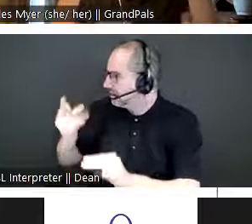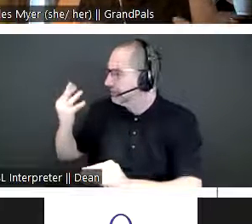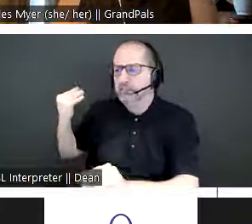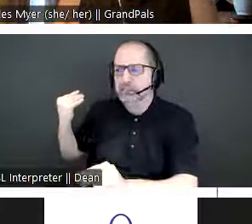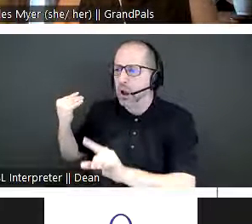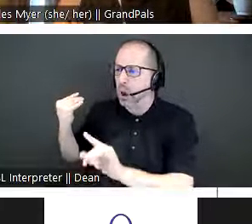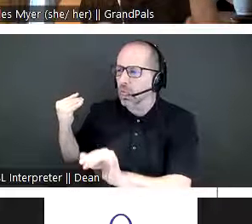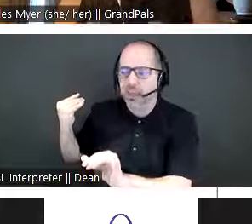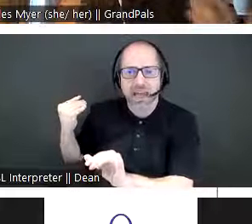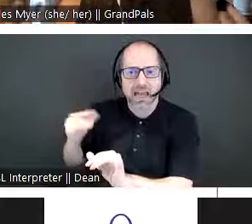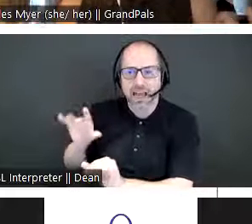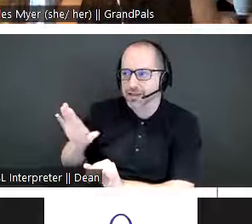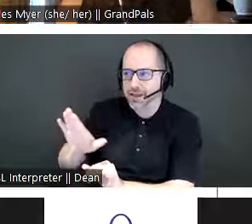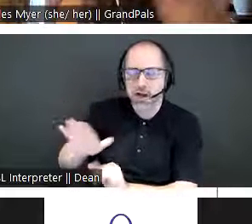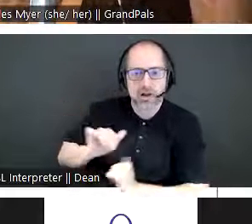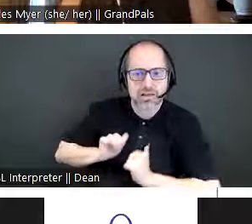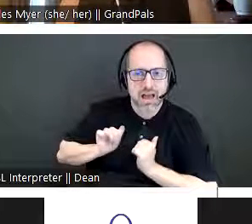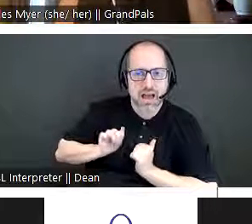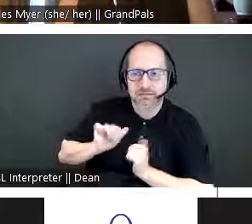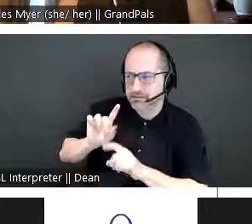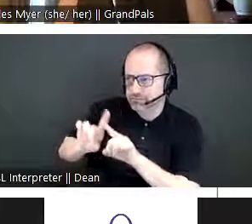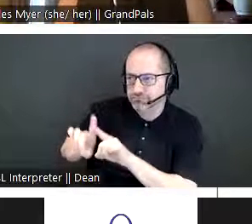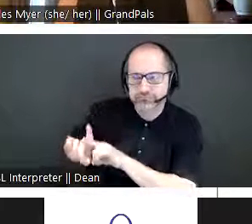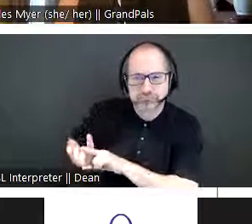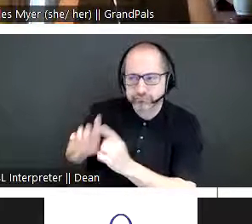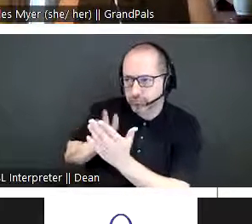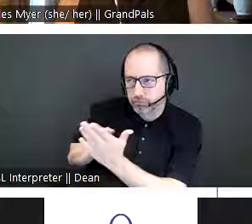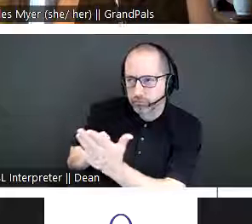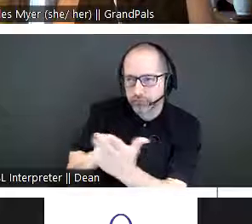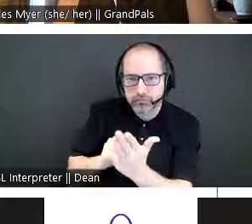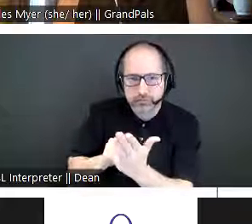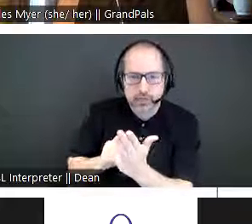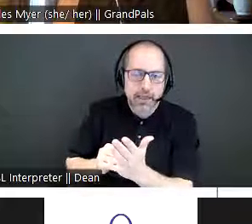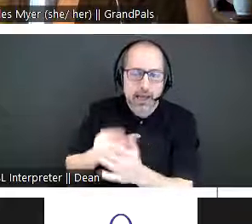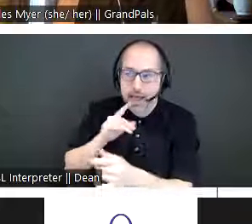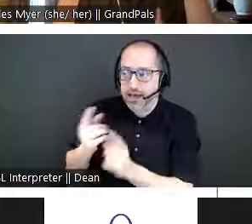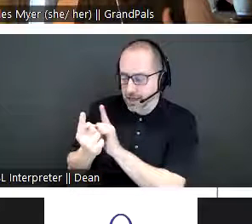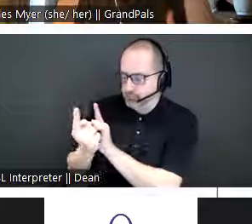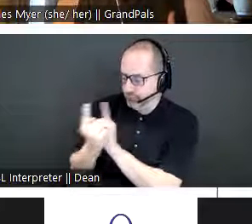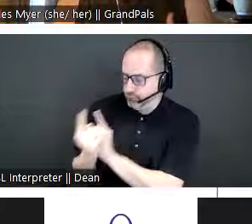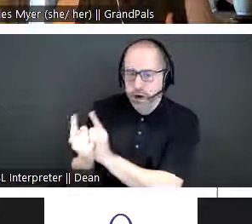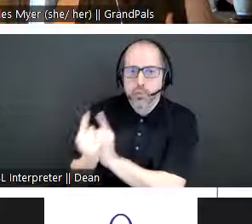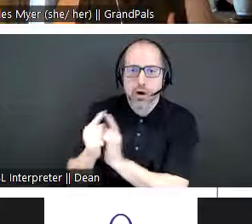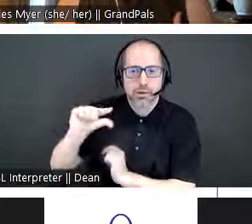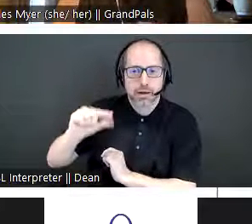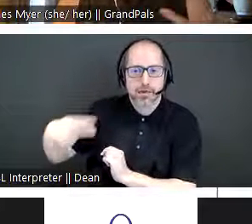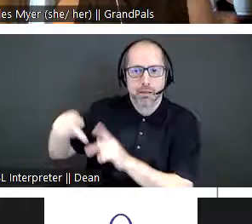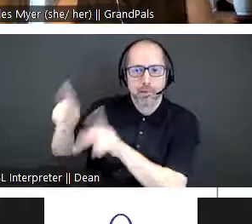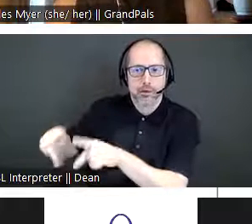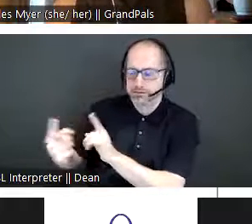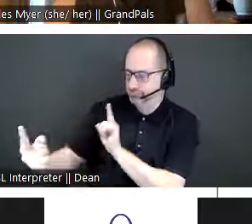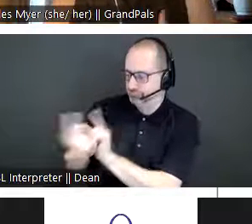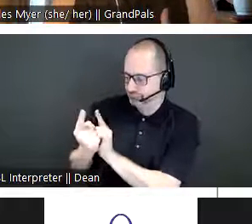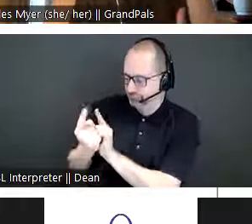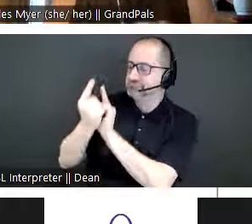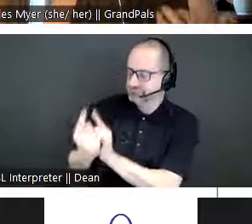different lives of the people within their community, and in particular of their GrandPals. As you can imagine, throughout the